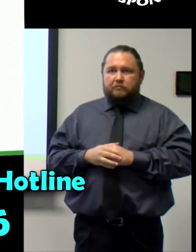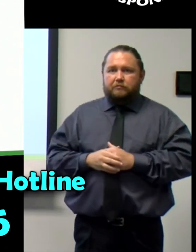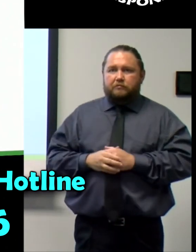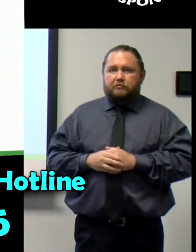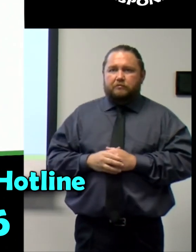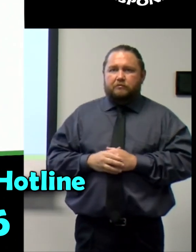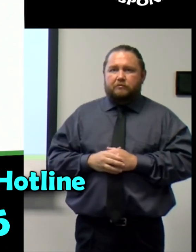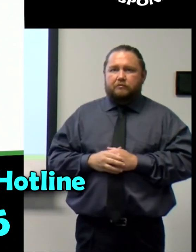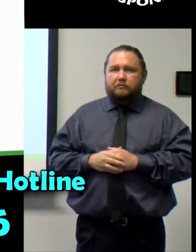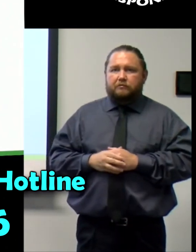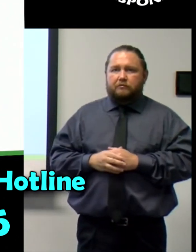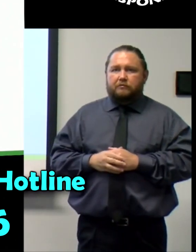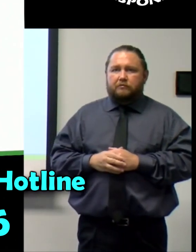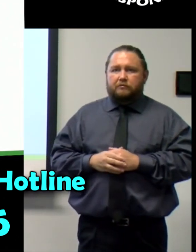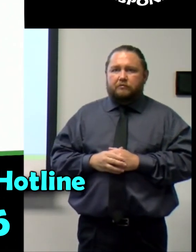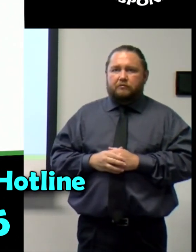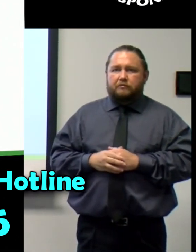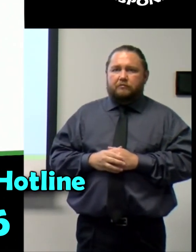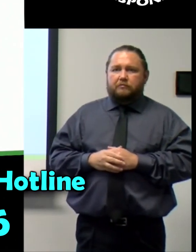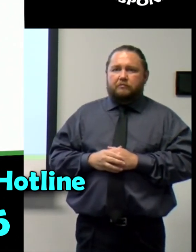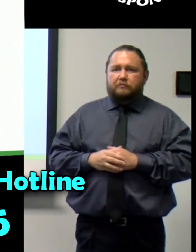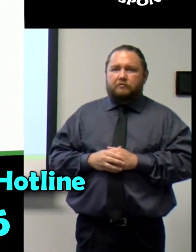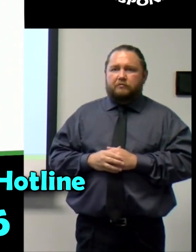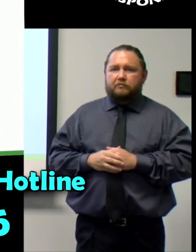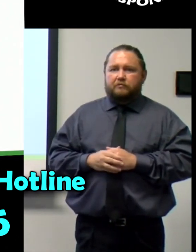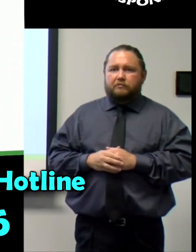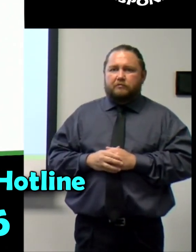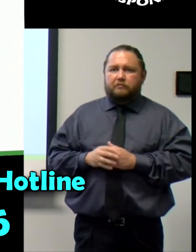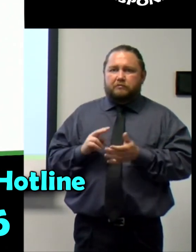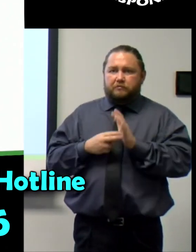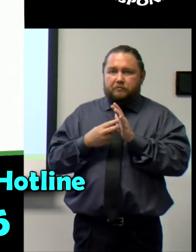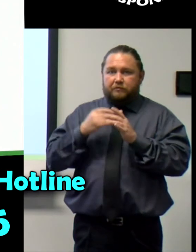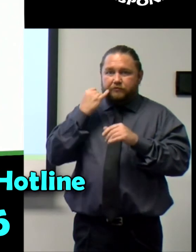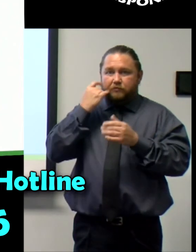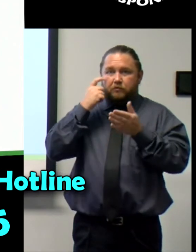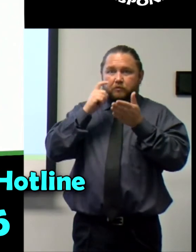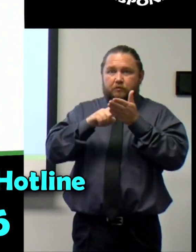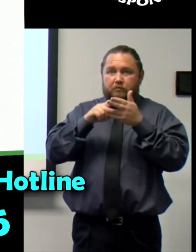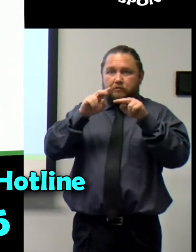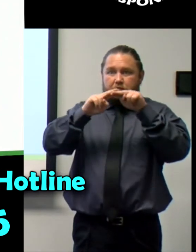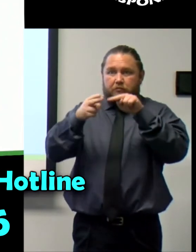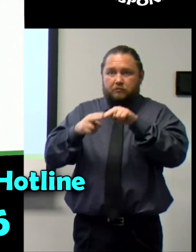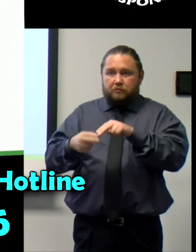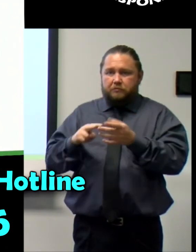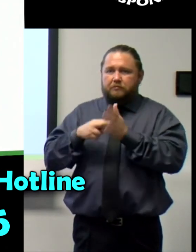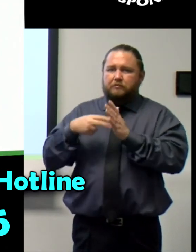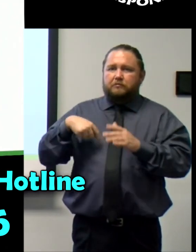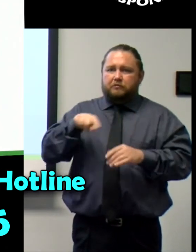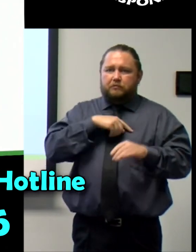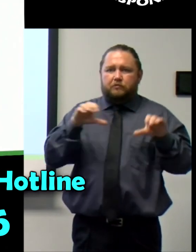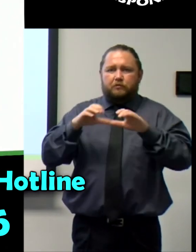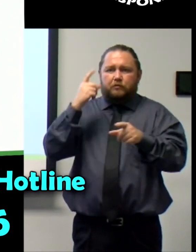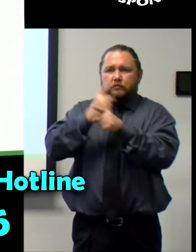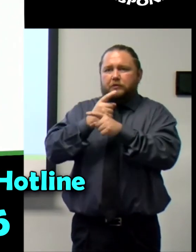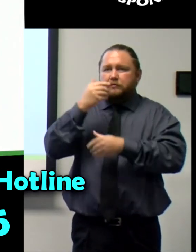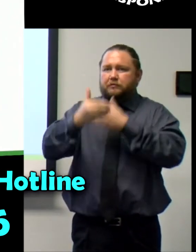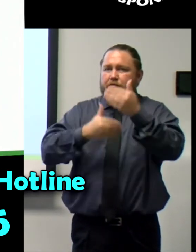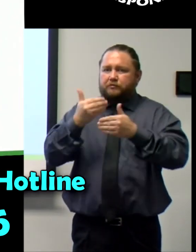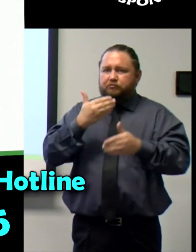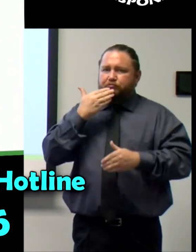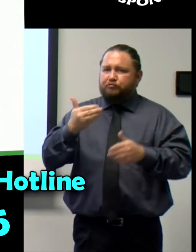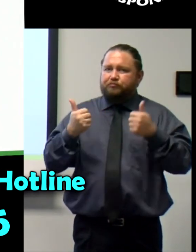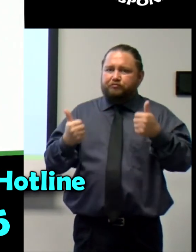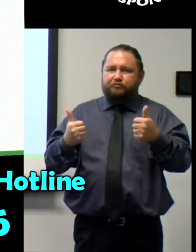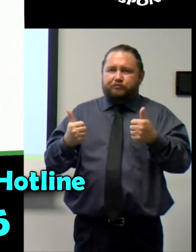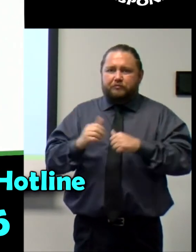good pace and we're doing well. This Google mobility app will allow us, if we were to have a spike up, for us